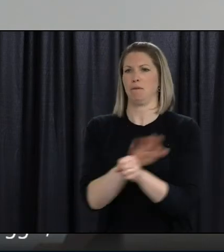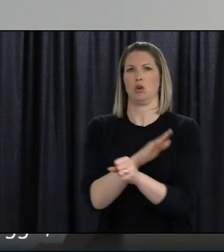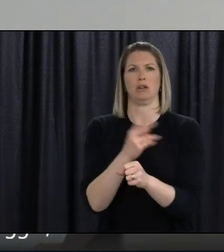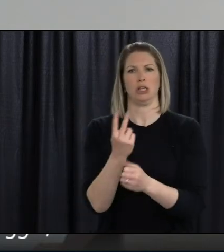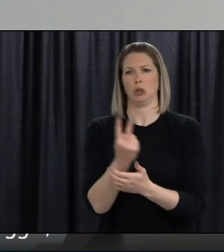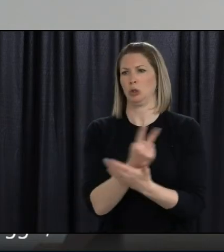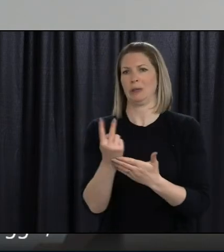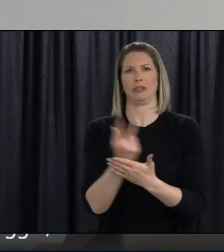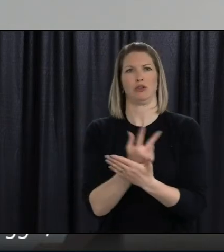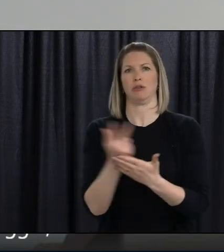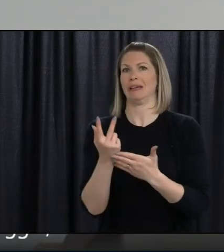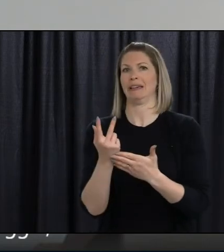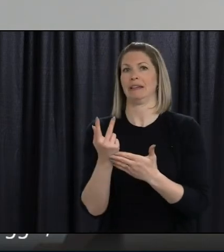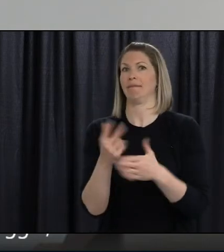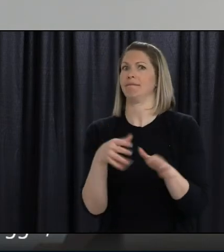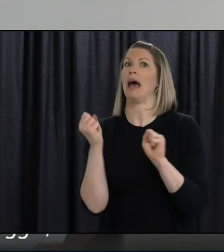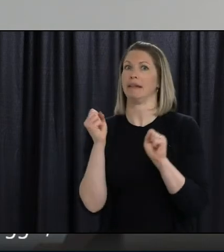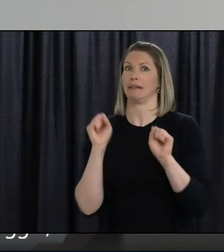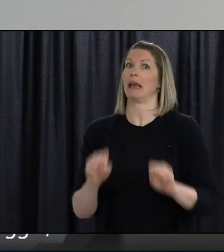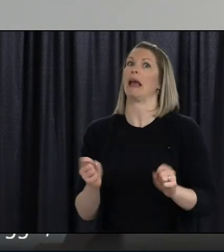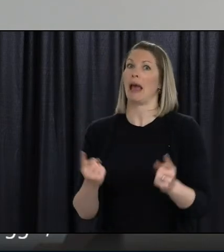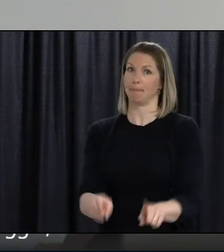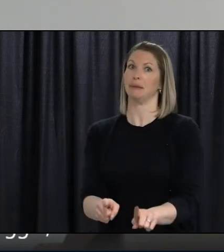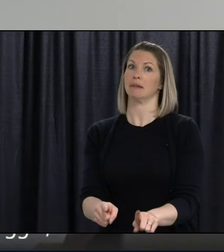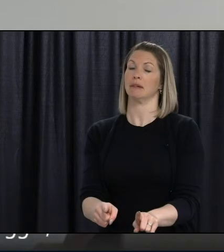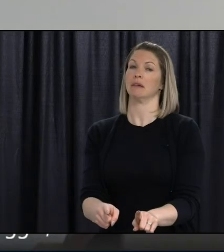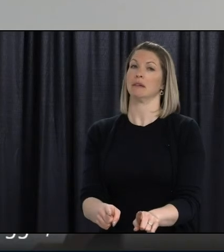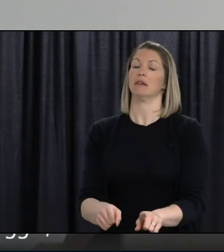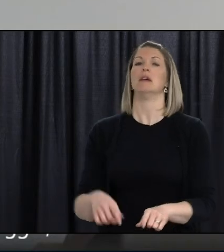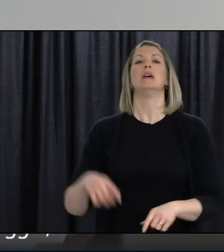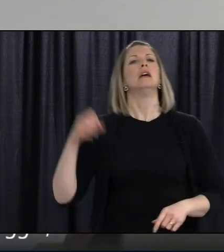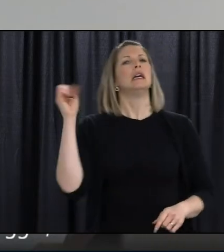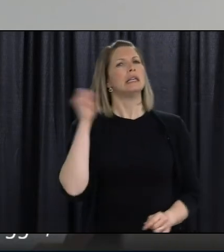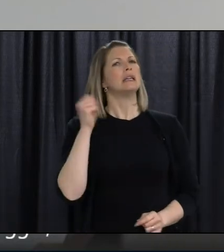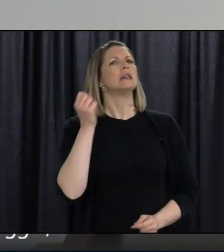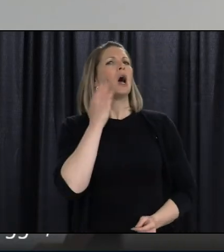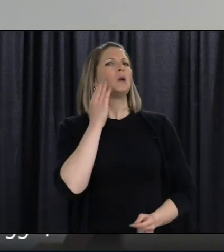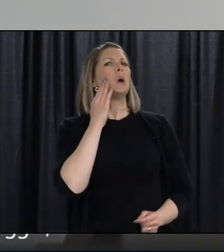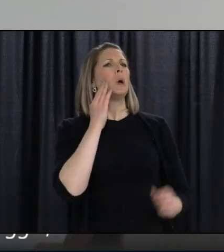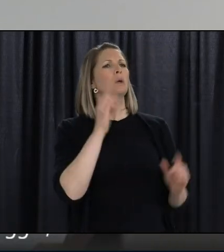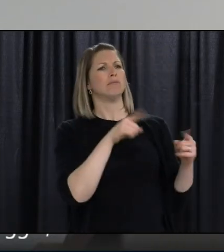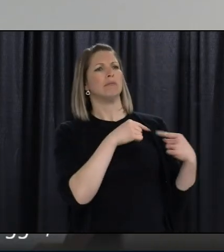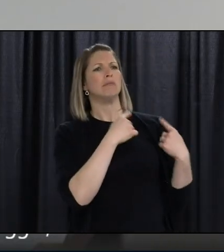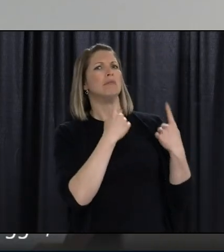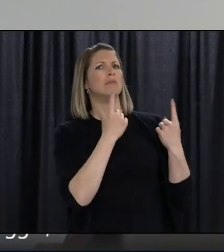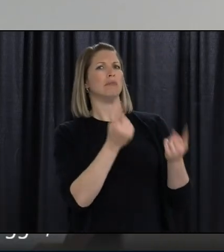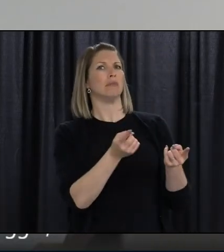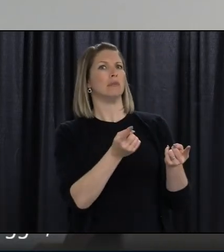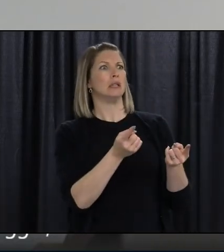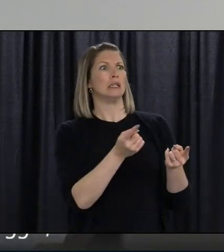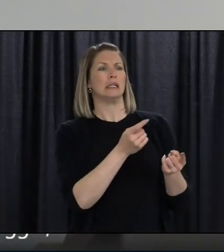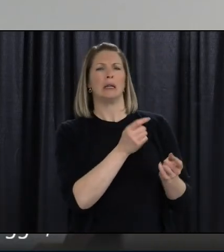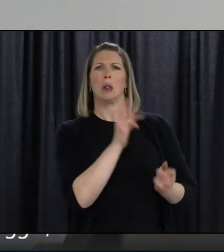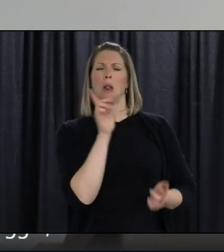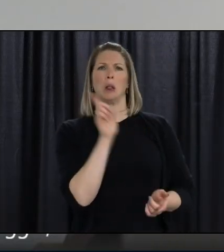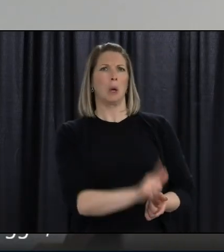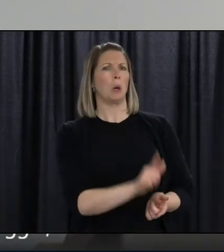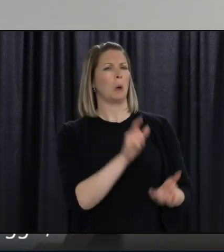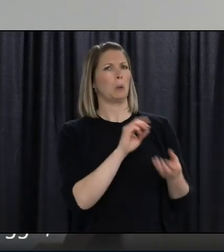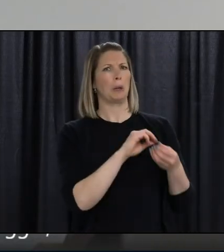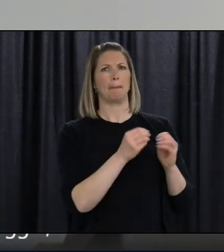there. Minister, in response to that, though, when we look at the numbers that we have had in hospital, at no point could our healthcare system not